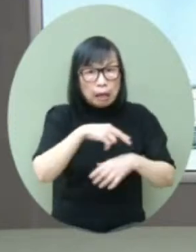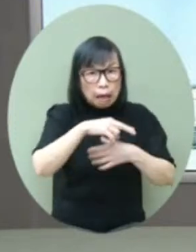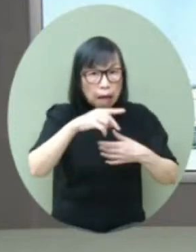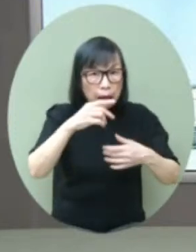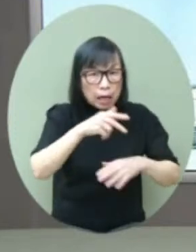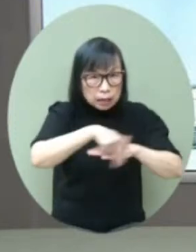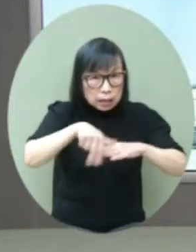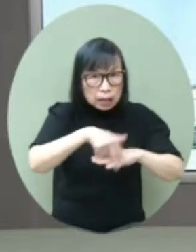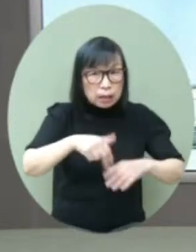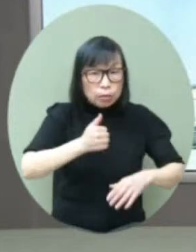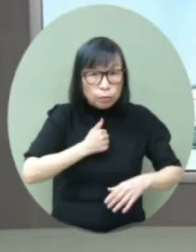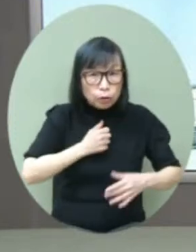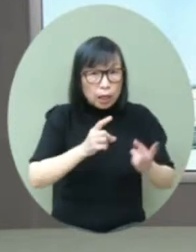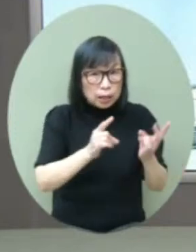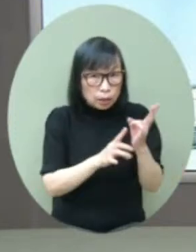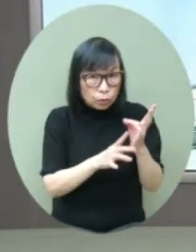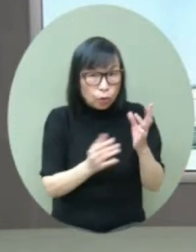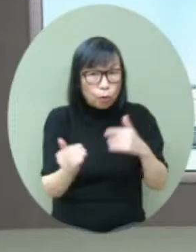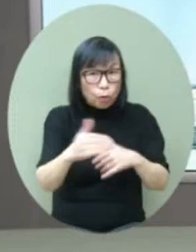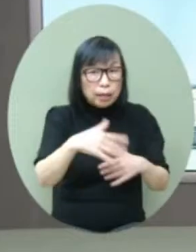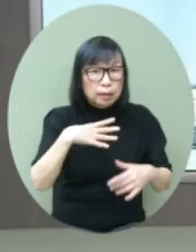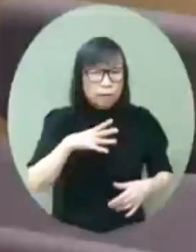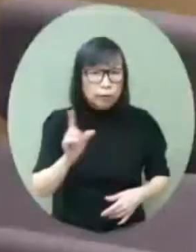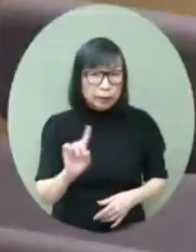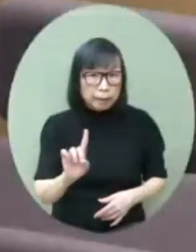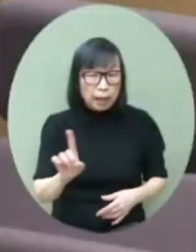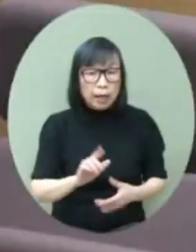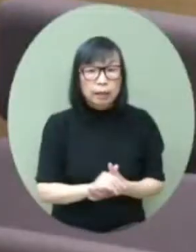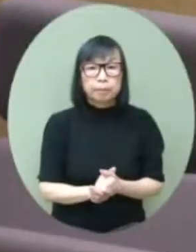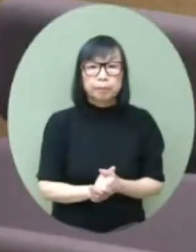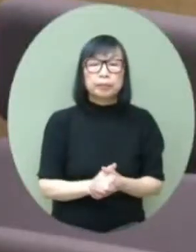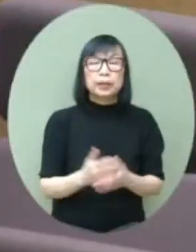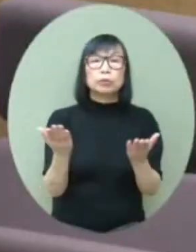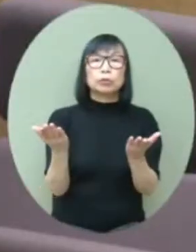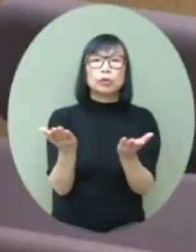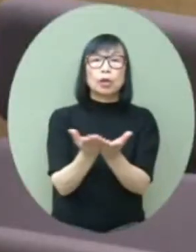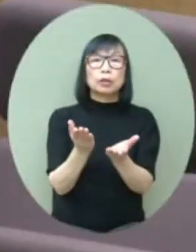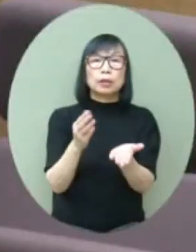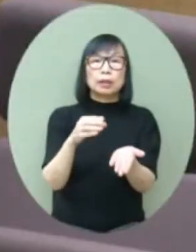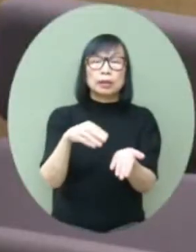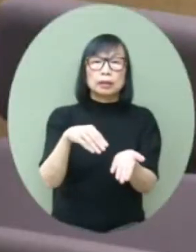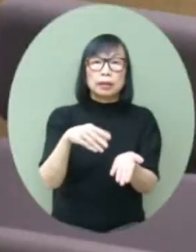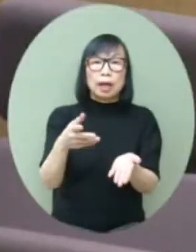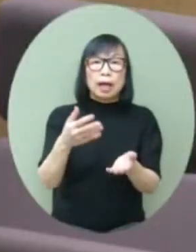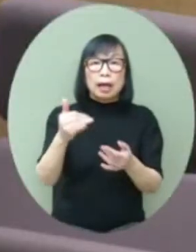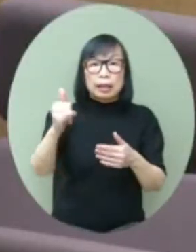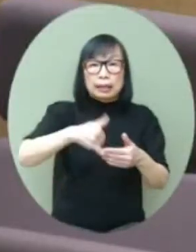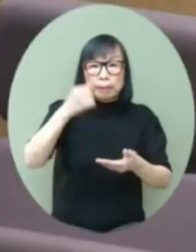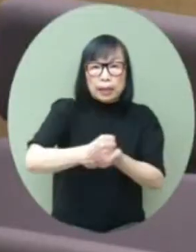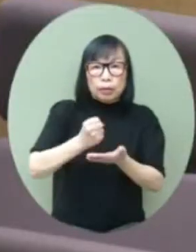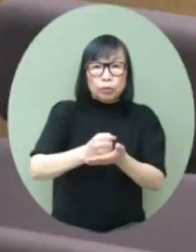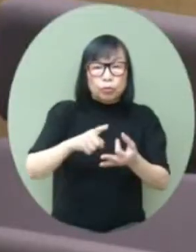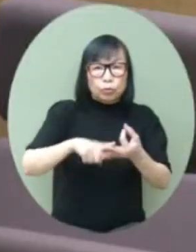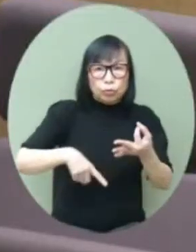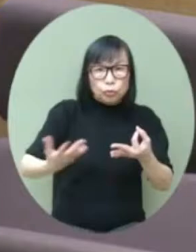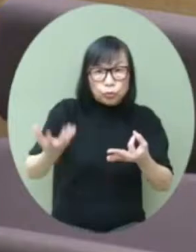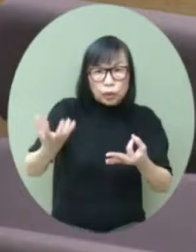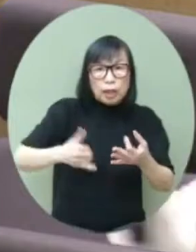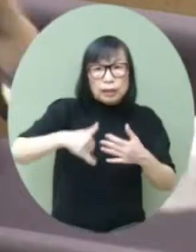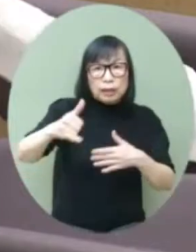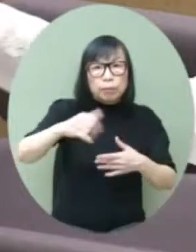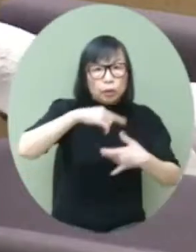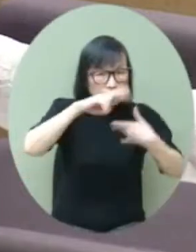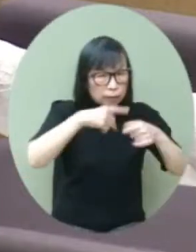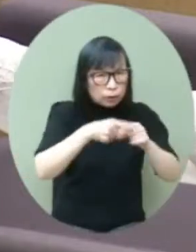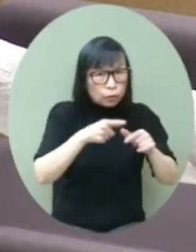quarantined, do we have enough quarantine facilities? What is the situation like at Penny Bay? And secondly, the Director of Immigration, Mr.